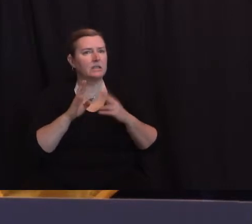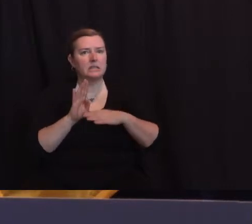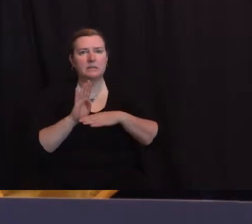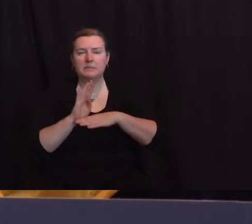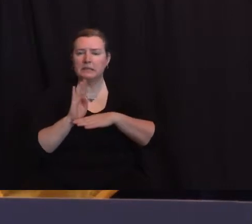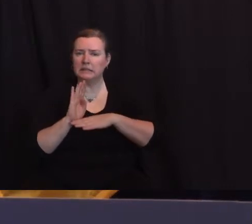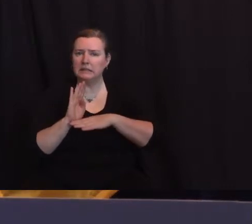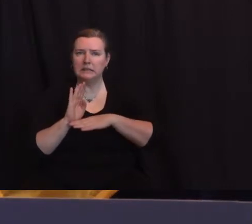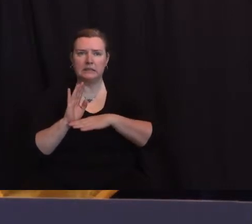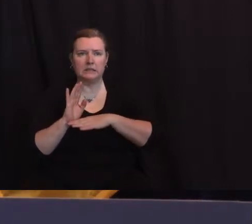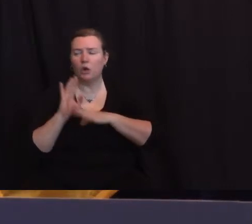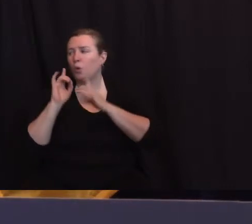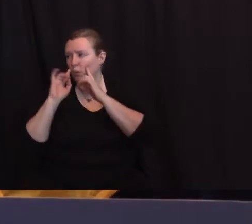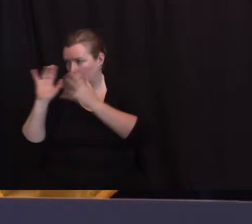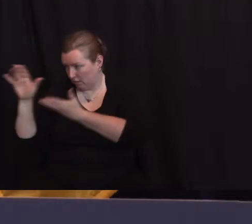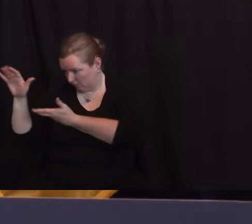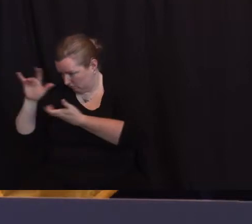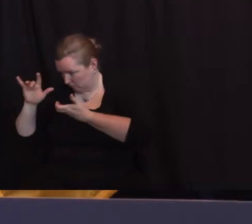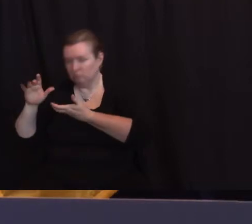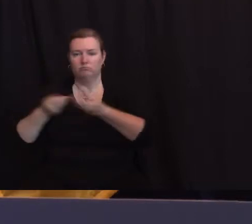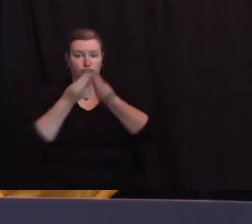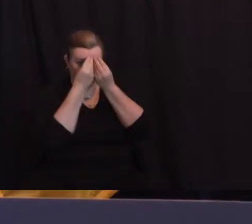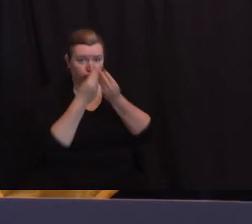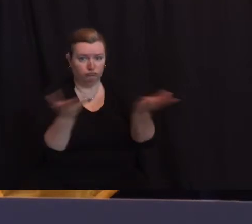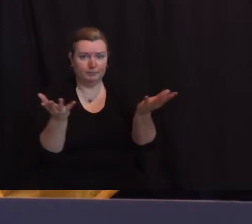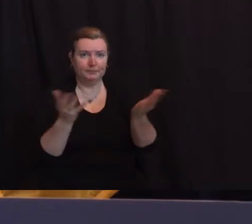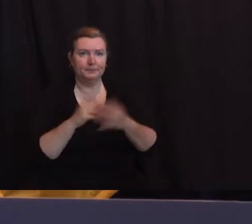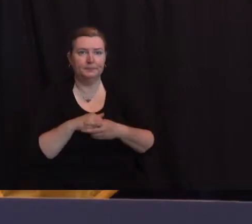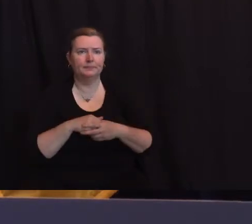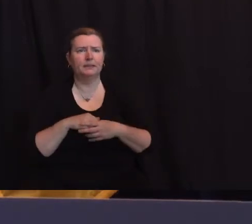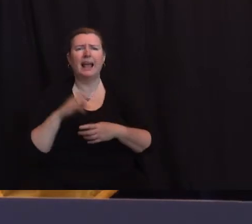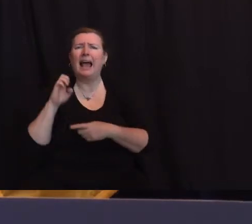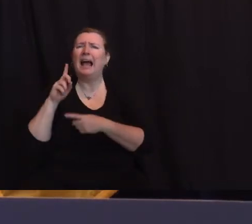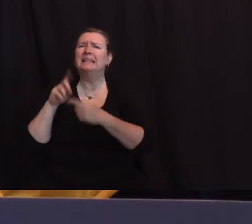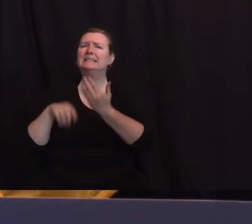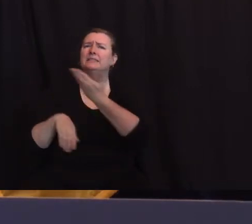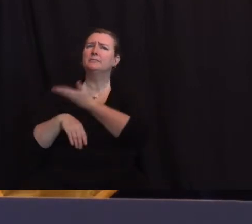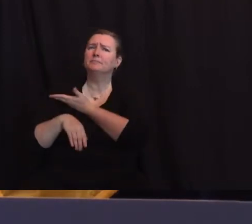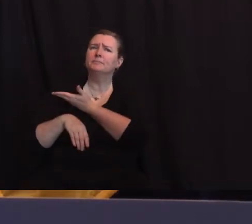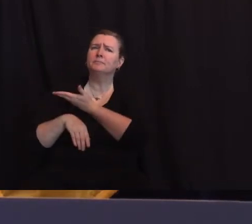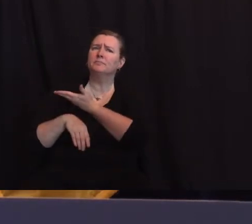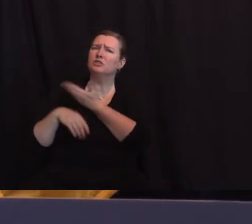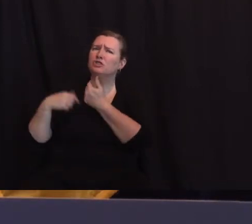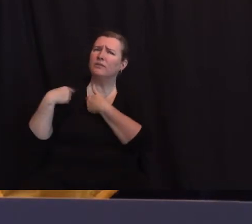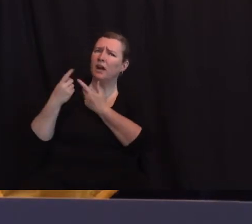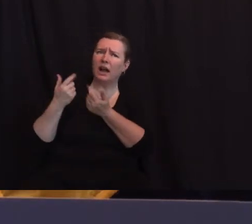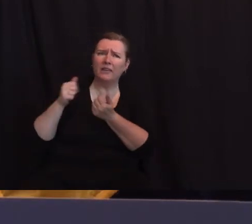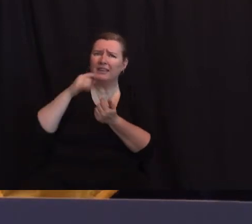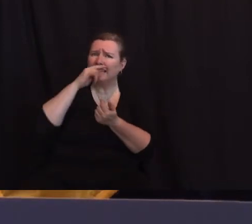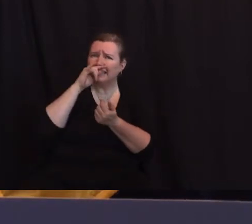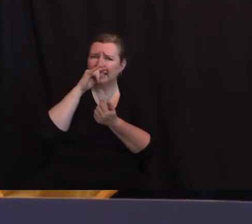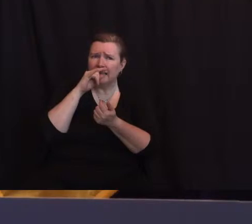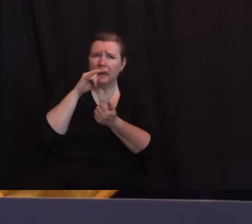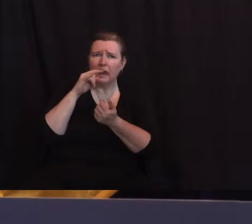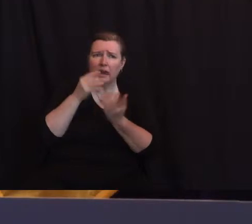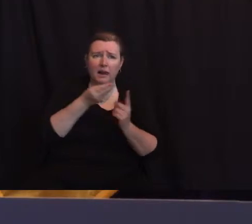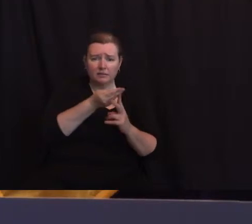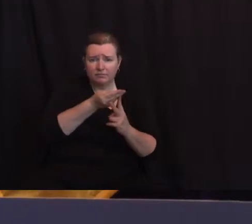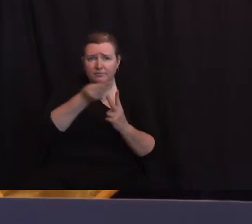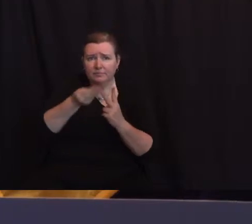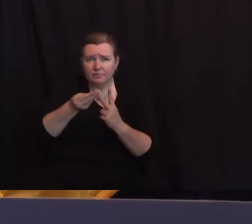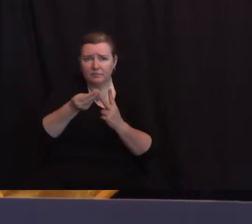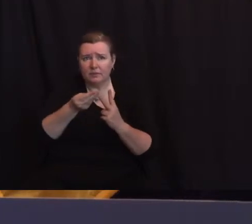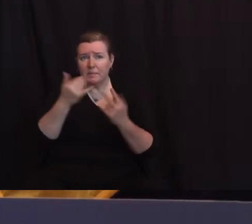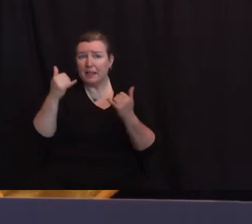to you on that. And your question to Ed, is there any evidence of a kid transmitting outside? That was one part